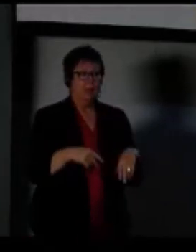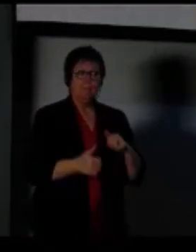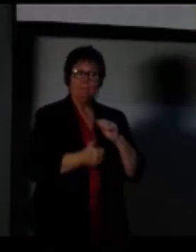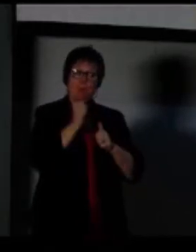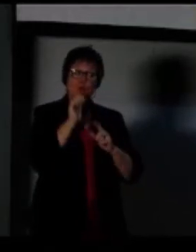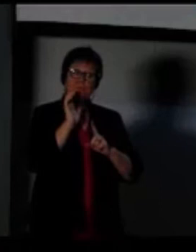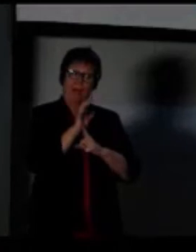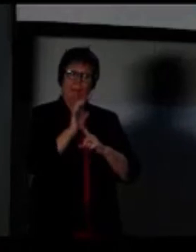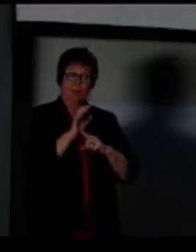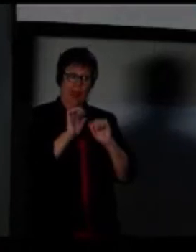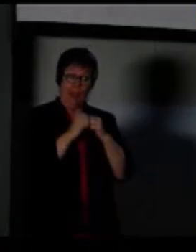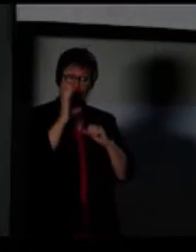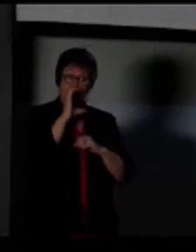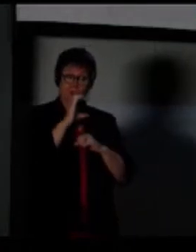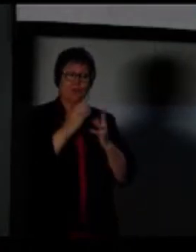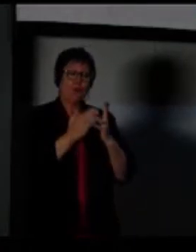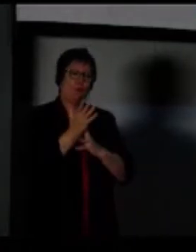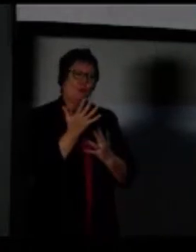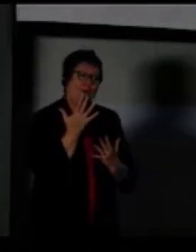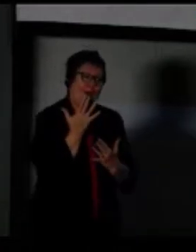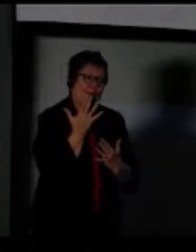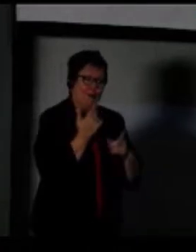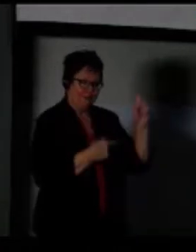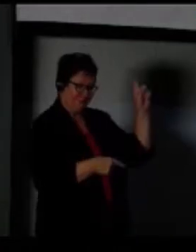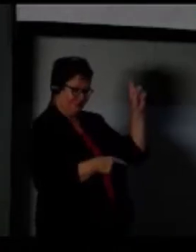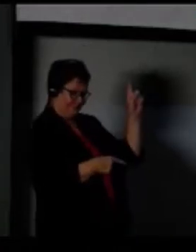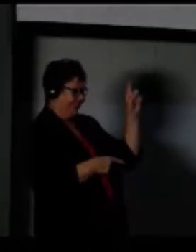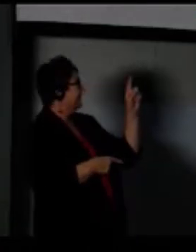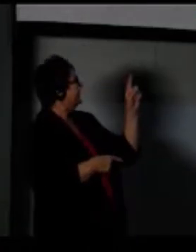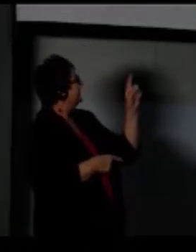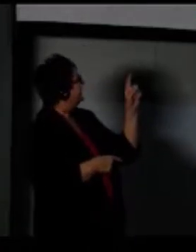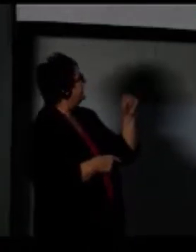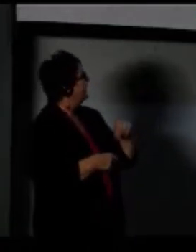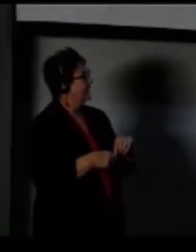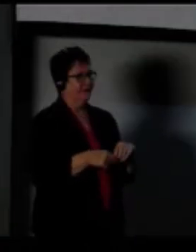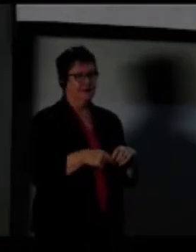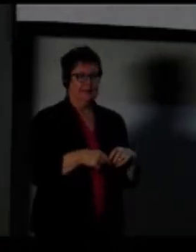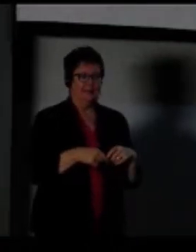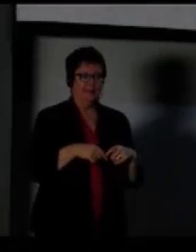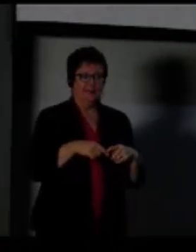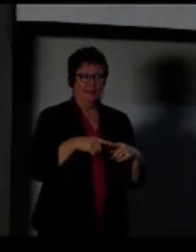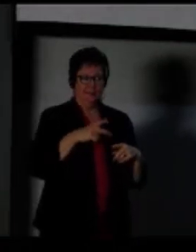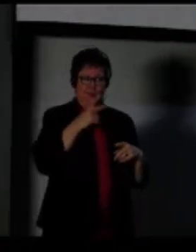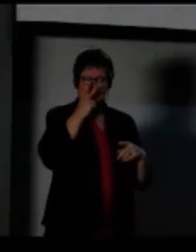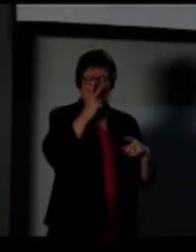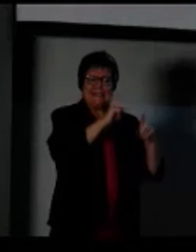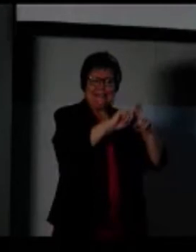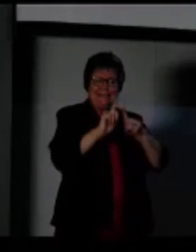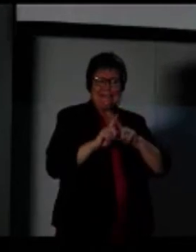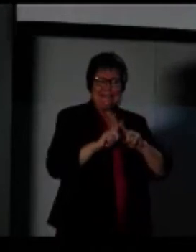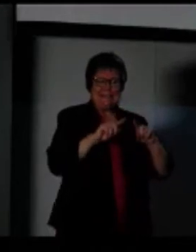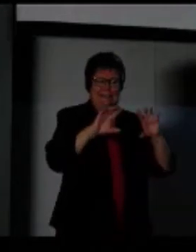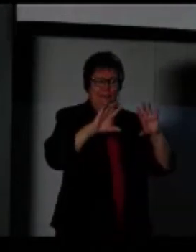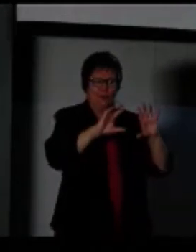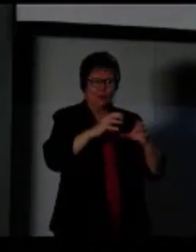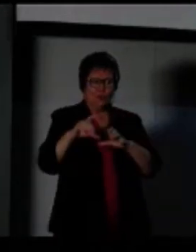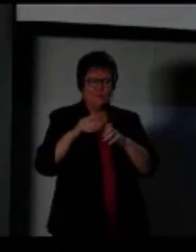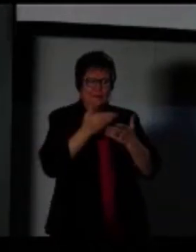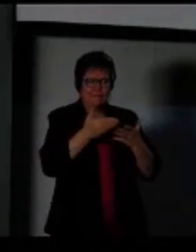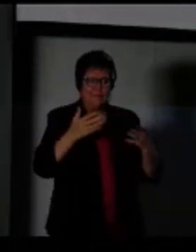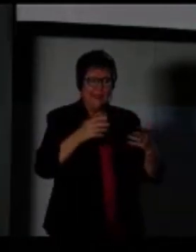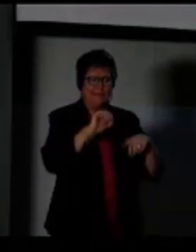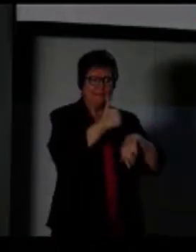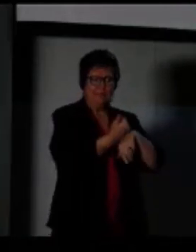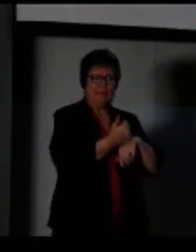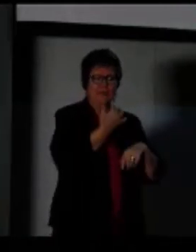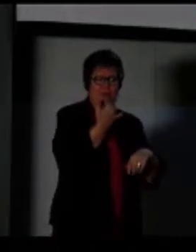through color, as in this example, resulting in unexpected groupings of objects that you might not come across in a